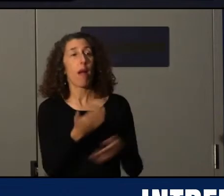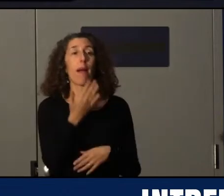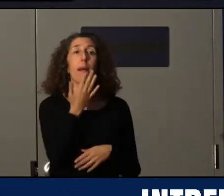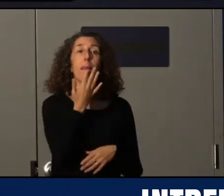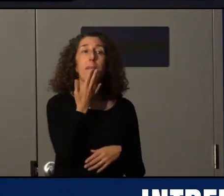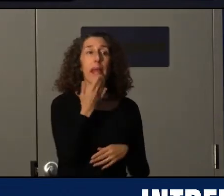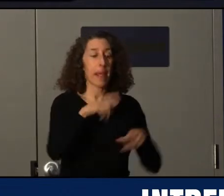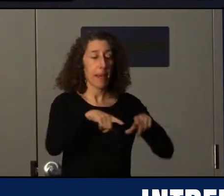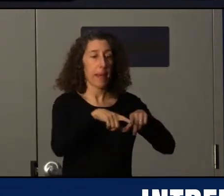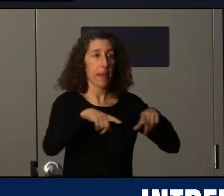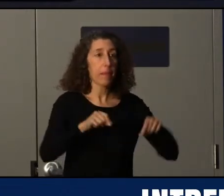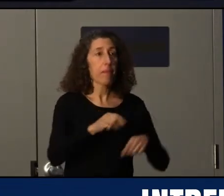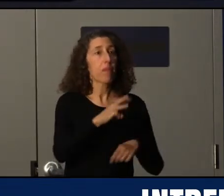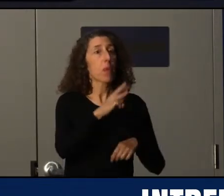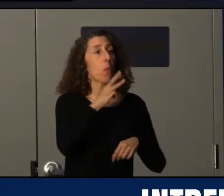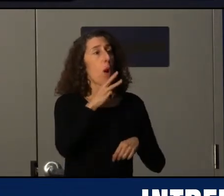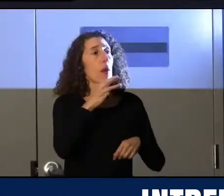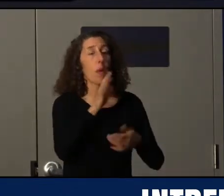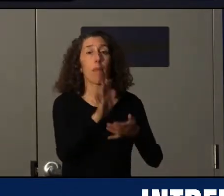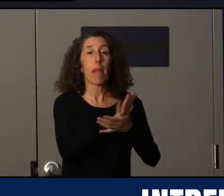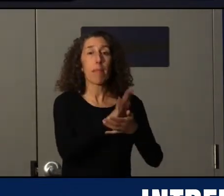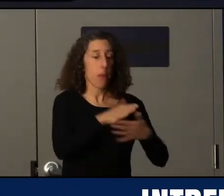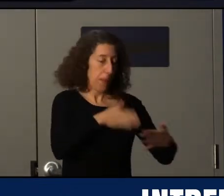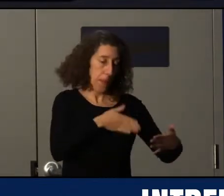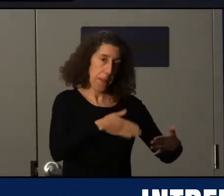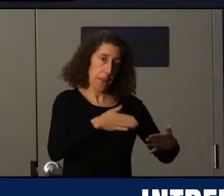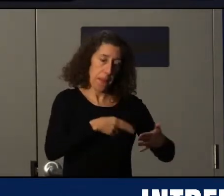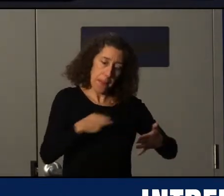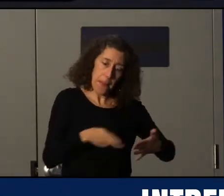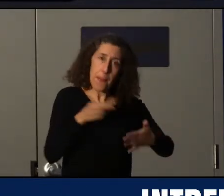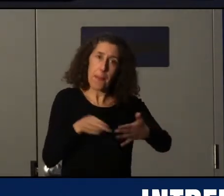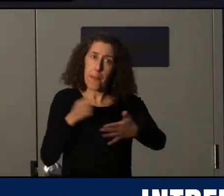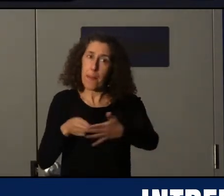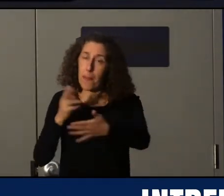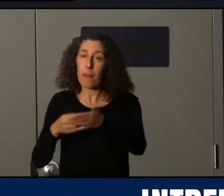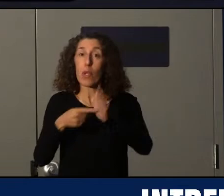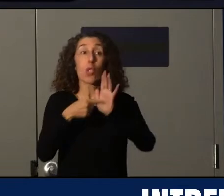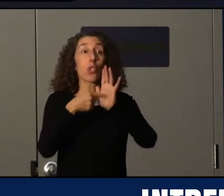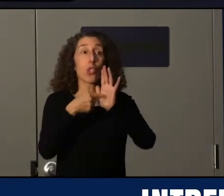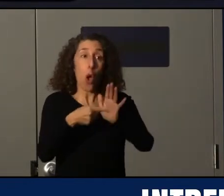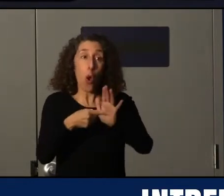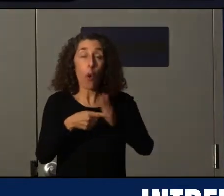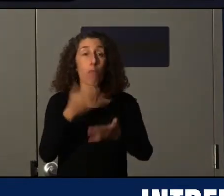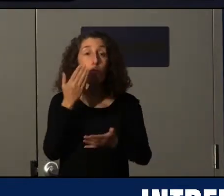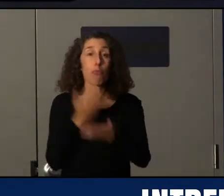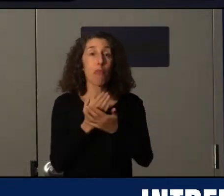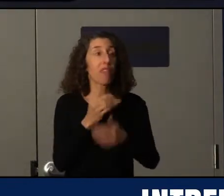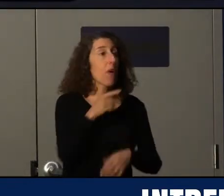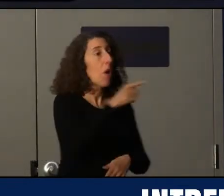the example that I was able to show to SpaceX that we could do it. Mm-hmm.